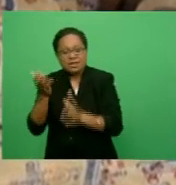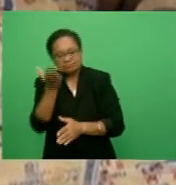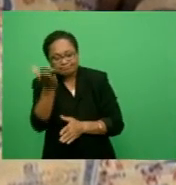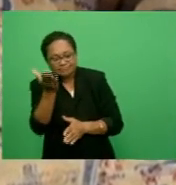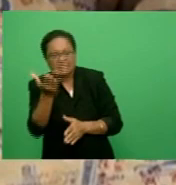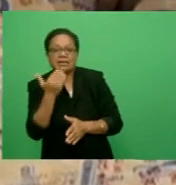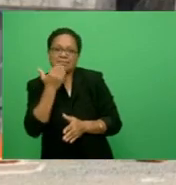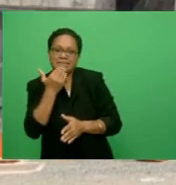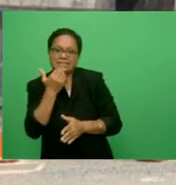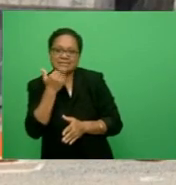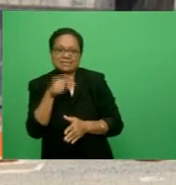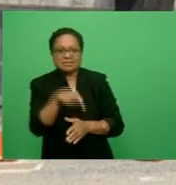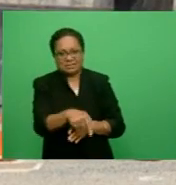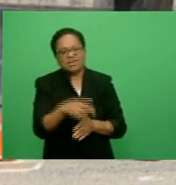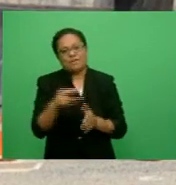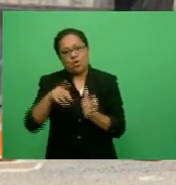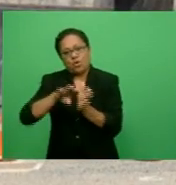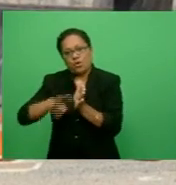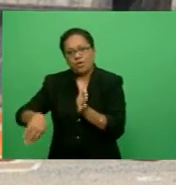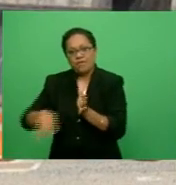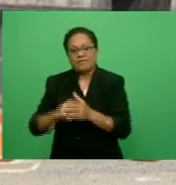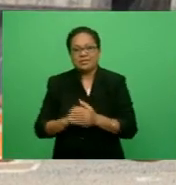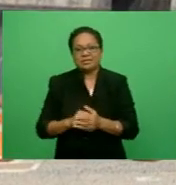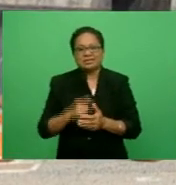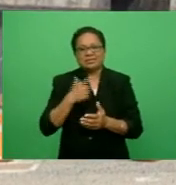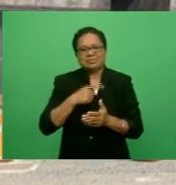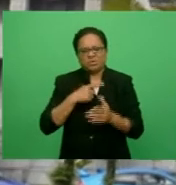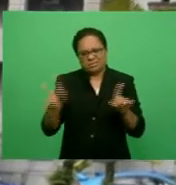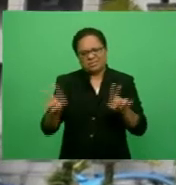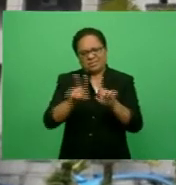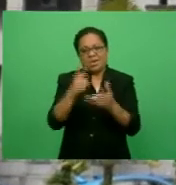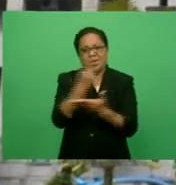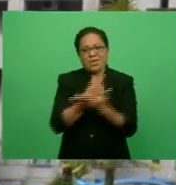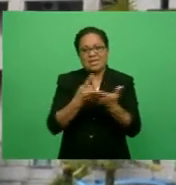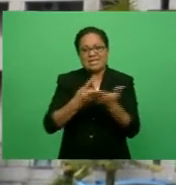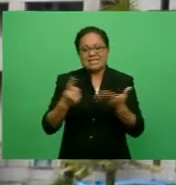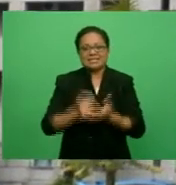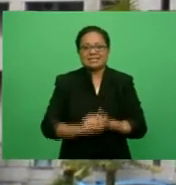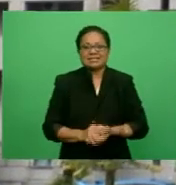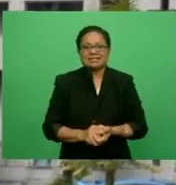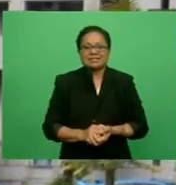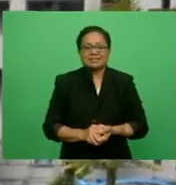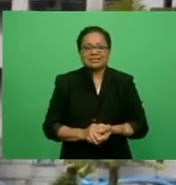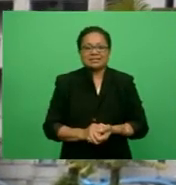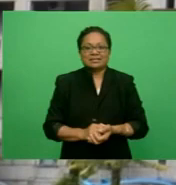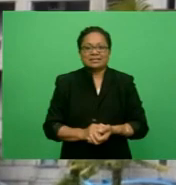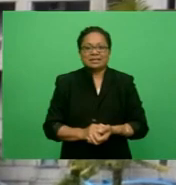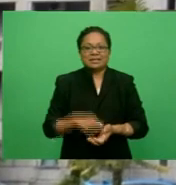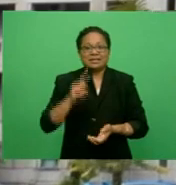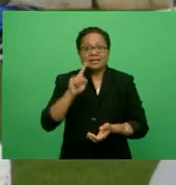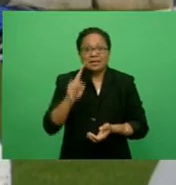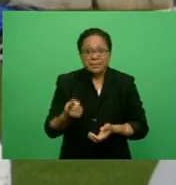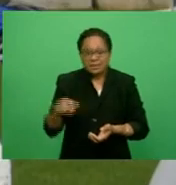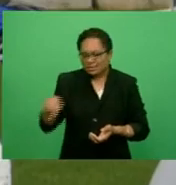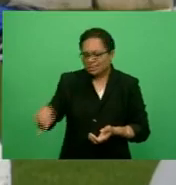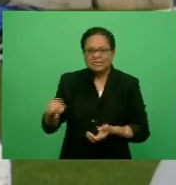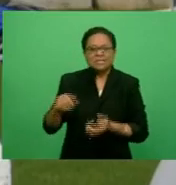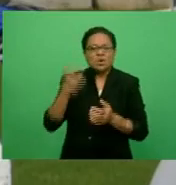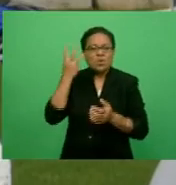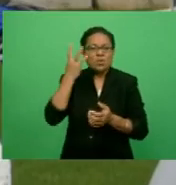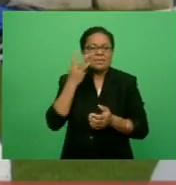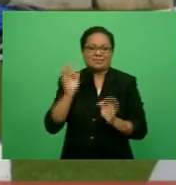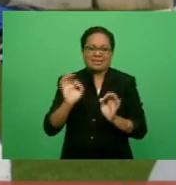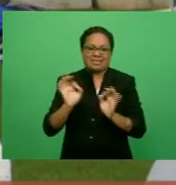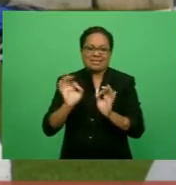Police contacted Yvette Nicolich to serve appeals document on behalf of DPP, but she refused to accept them. The